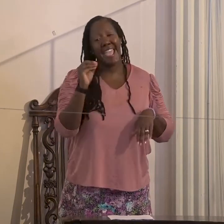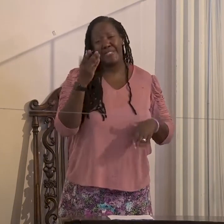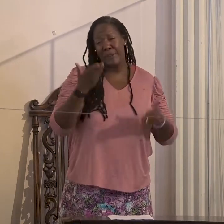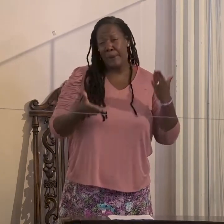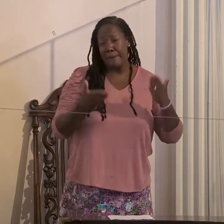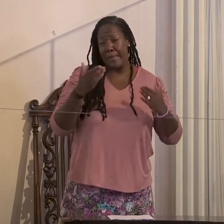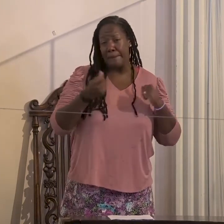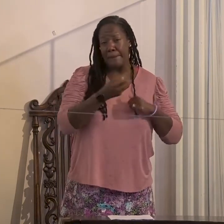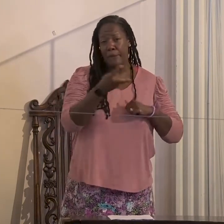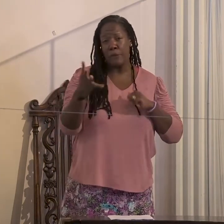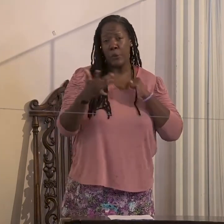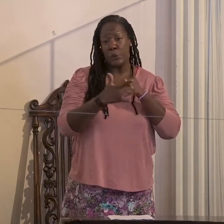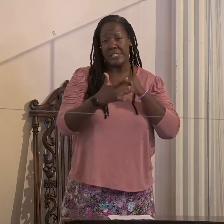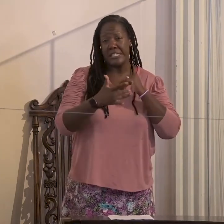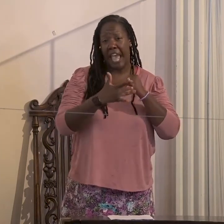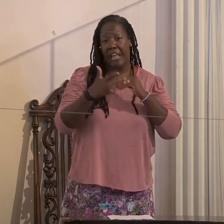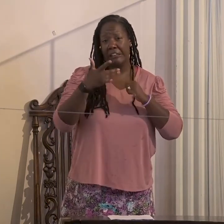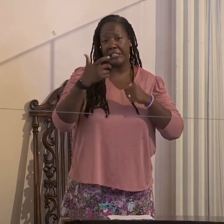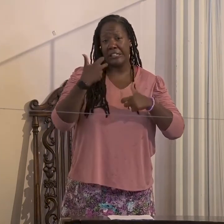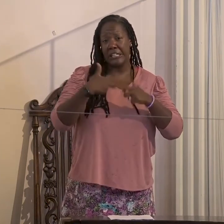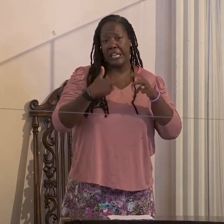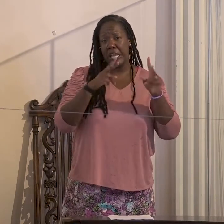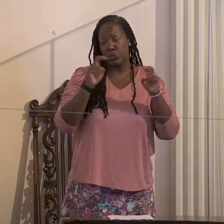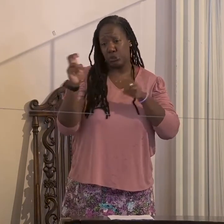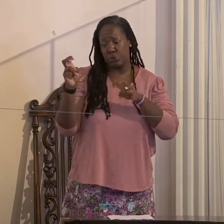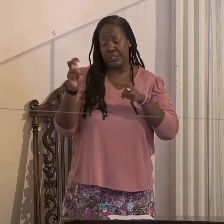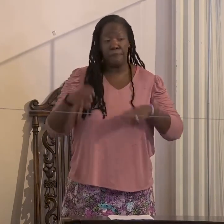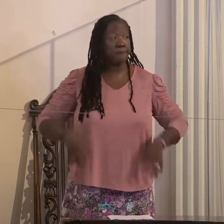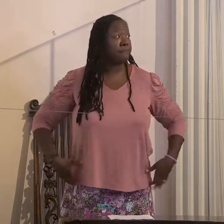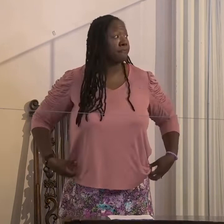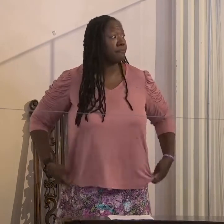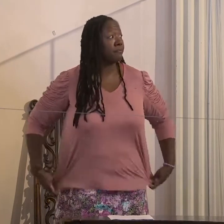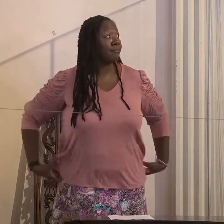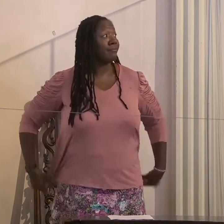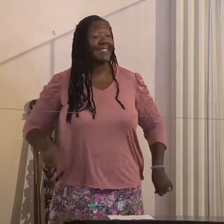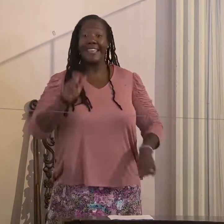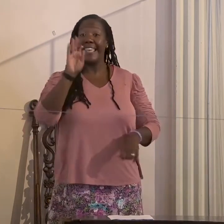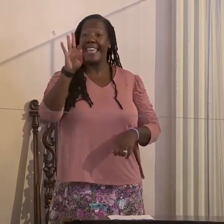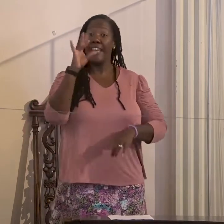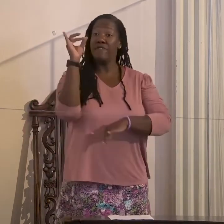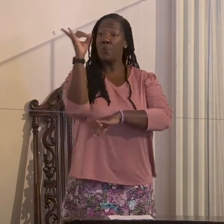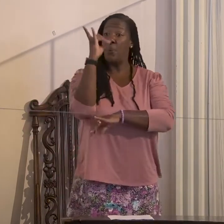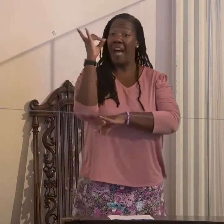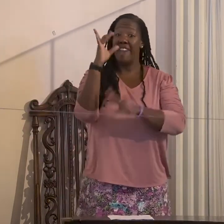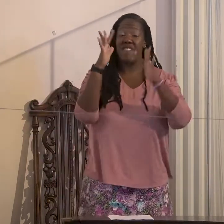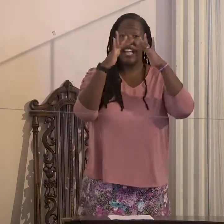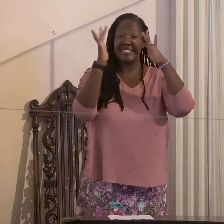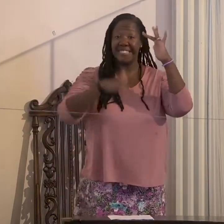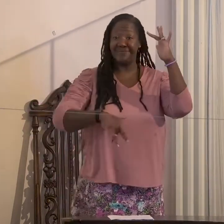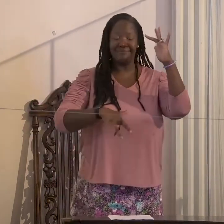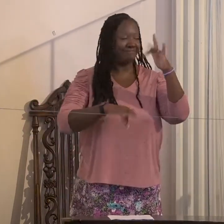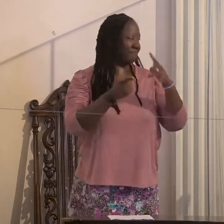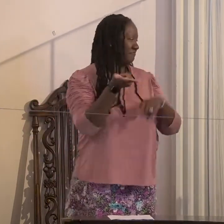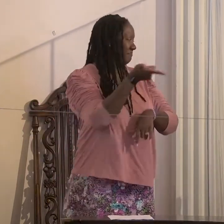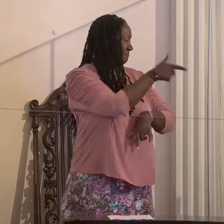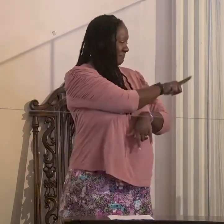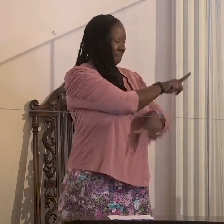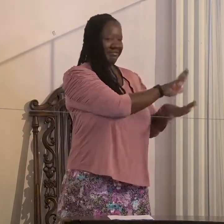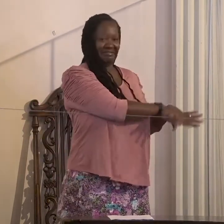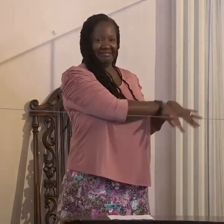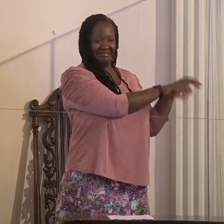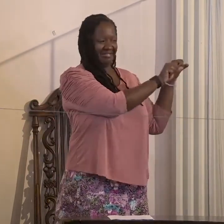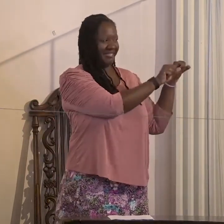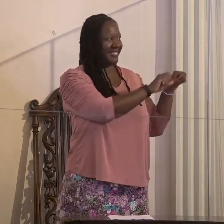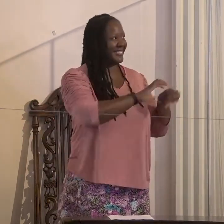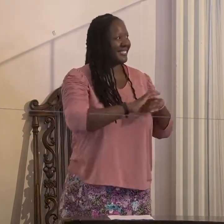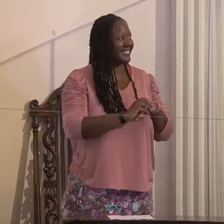glitches, and maybe not. If I lose my Wi-Fi, Kathleen will take the wheel. If there is sound